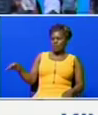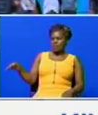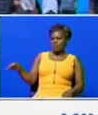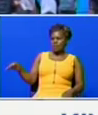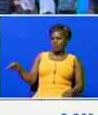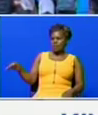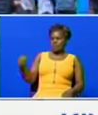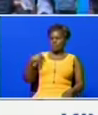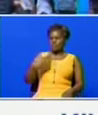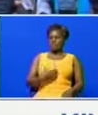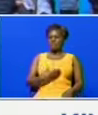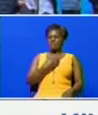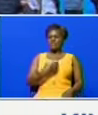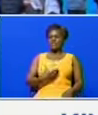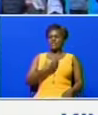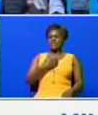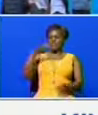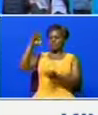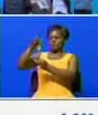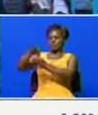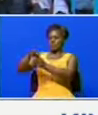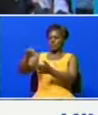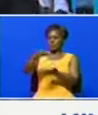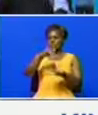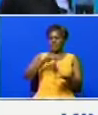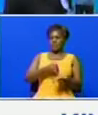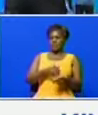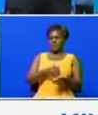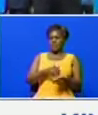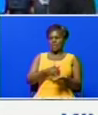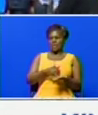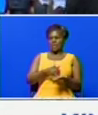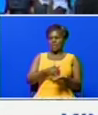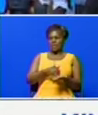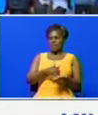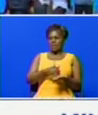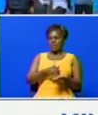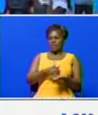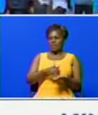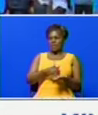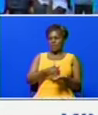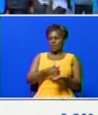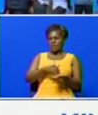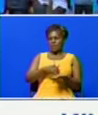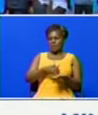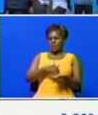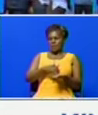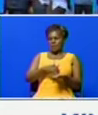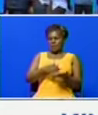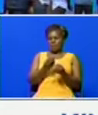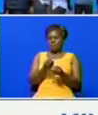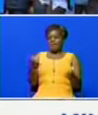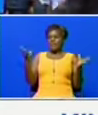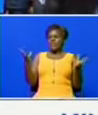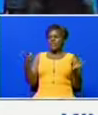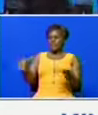I passed by many polling stations. This year, things look different, because most of the